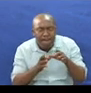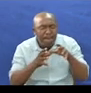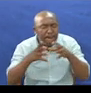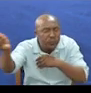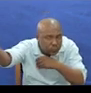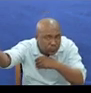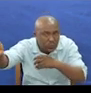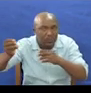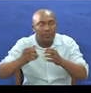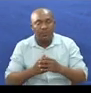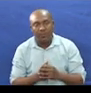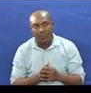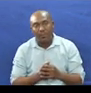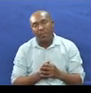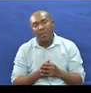The rat